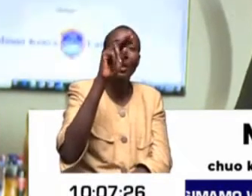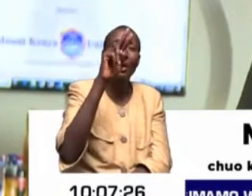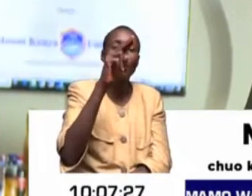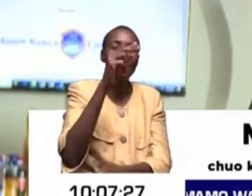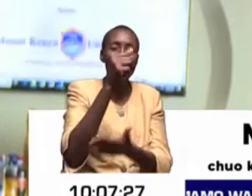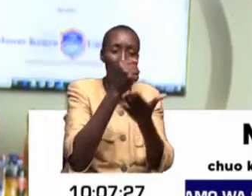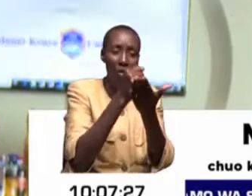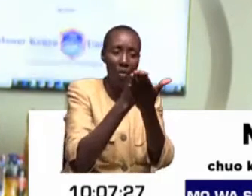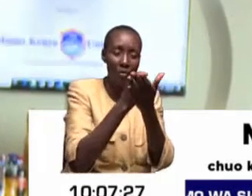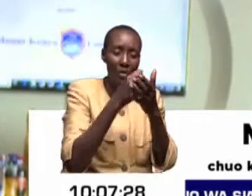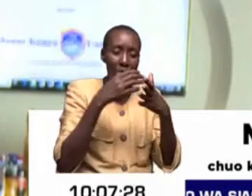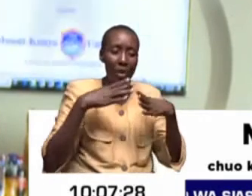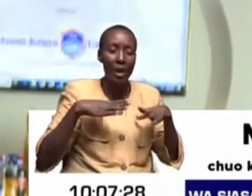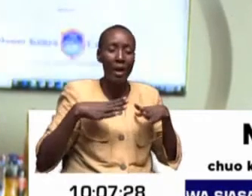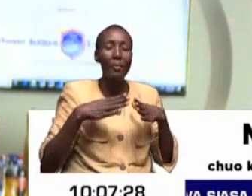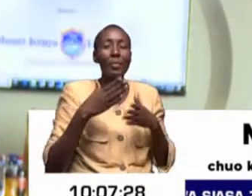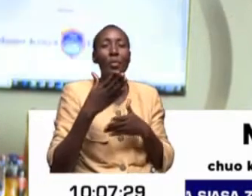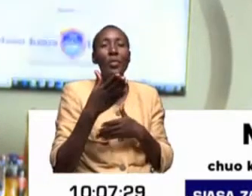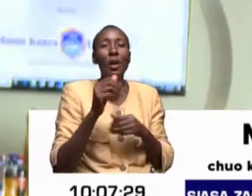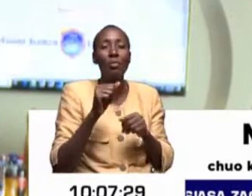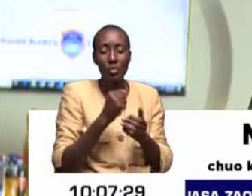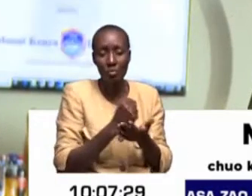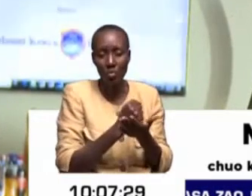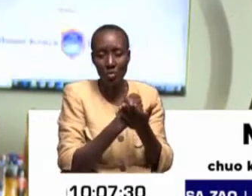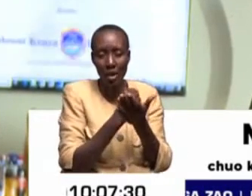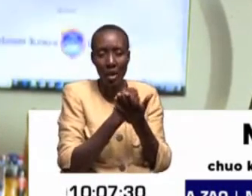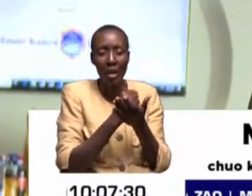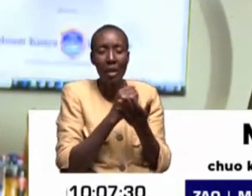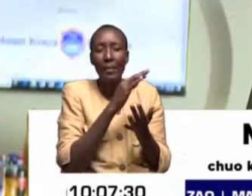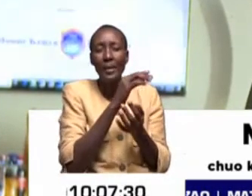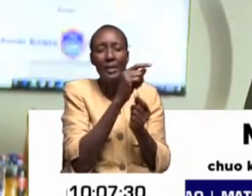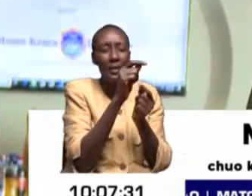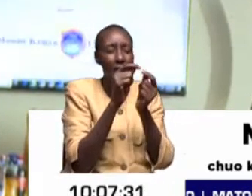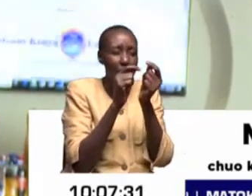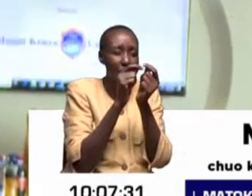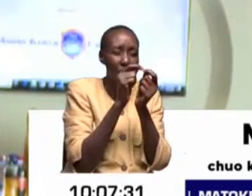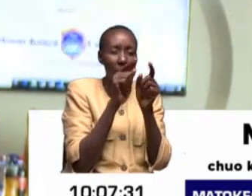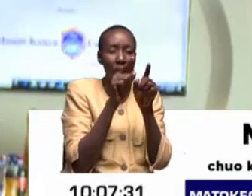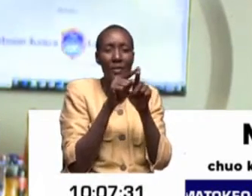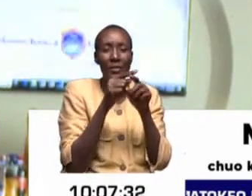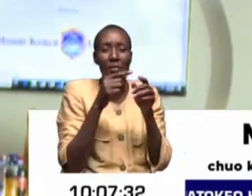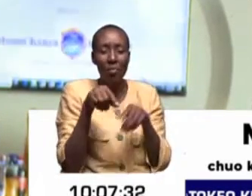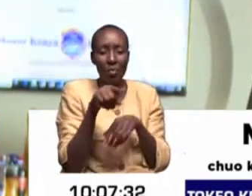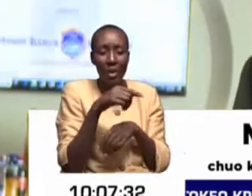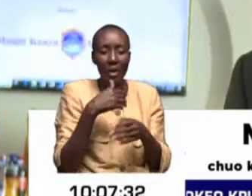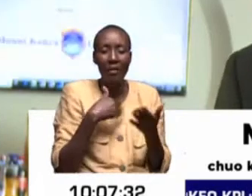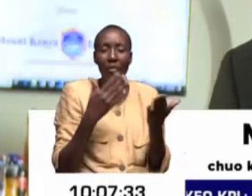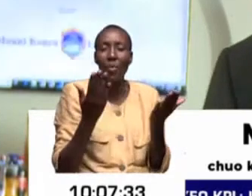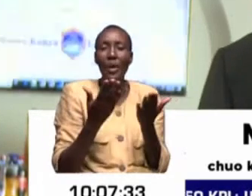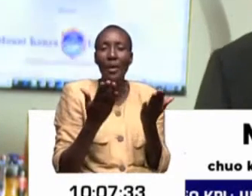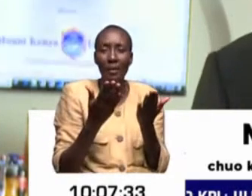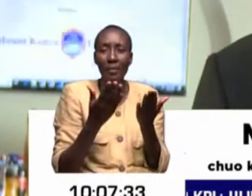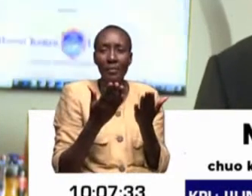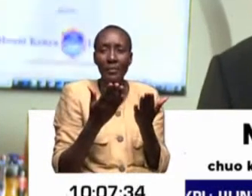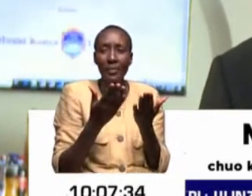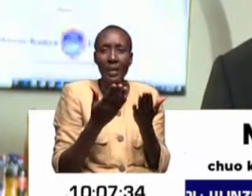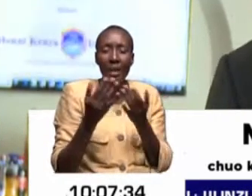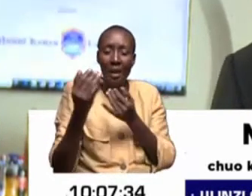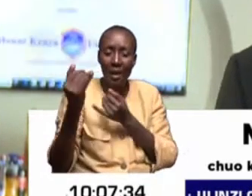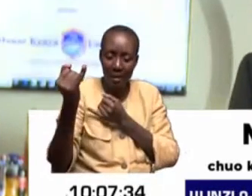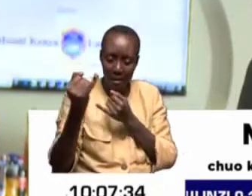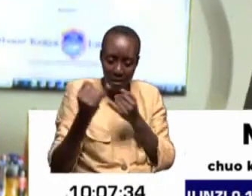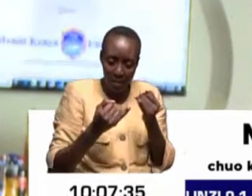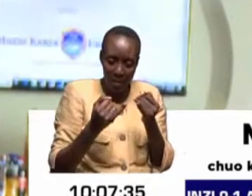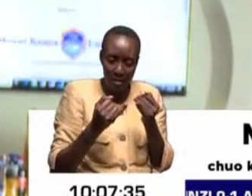have persons who are there to help them, but more specifically we are available, and I will be inviting in the